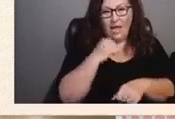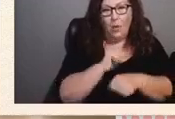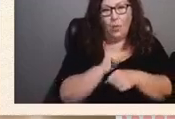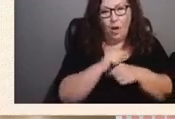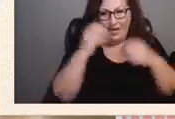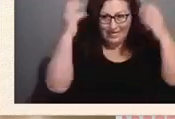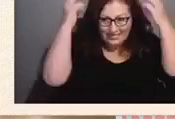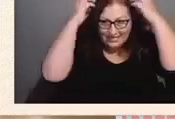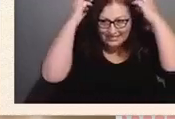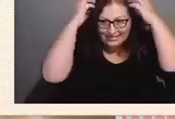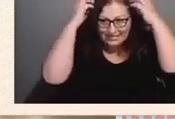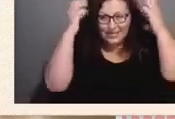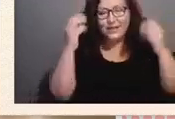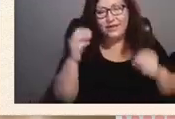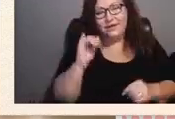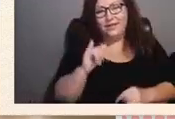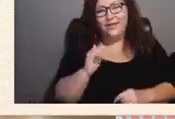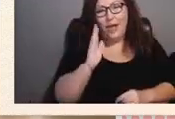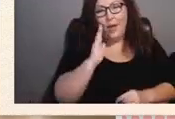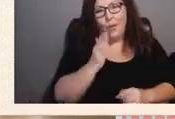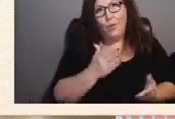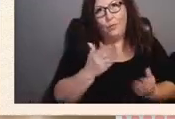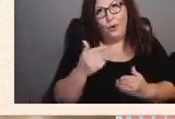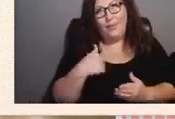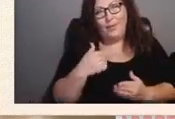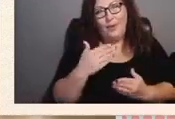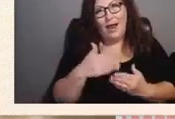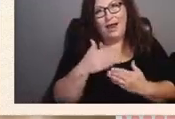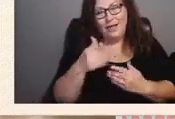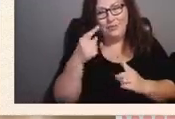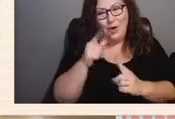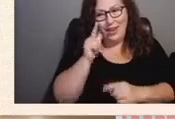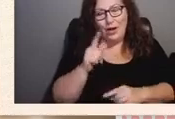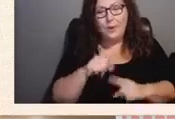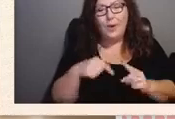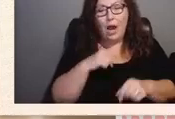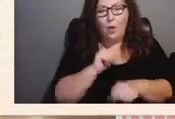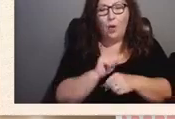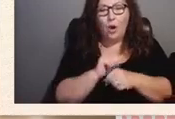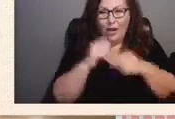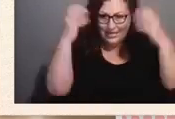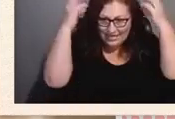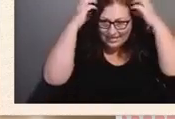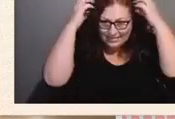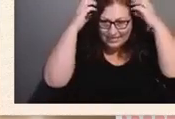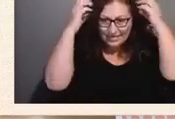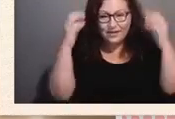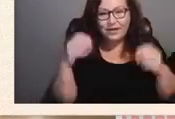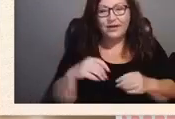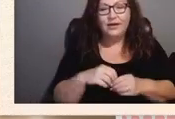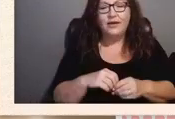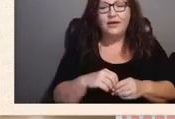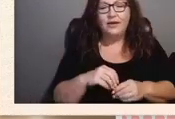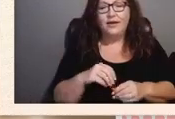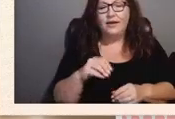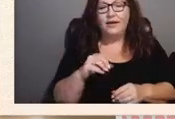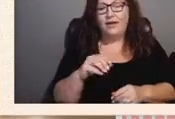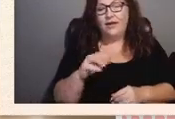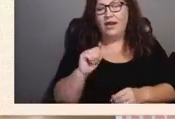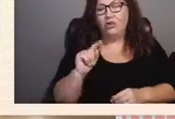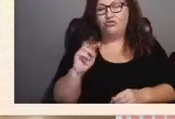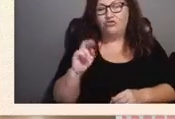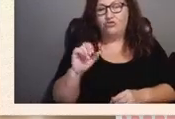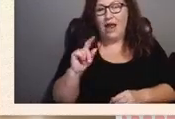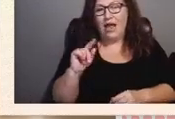me to my next point later. I work at Disney in attractions, and some of the people I